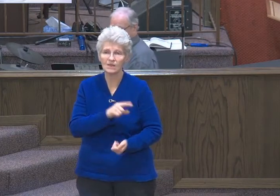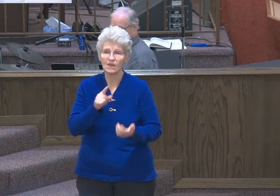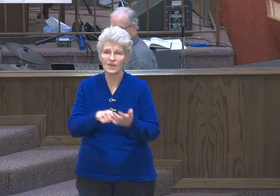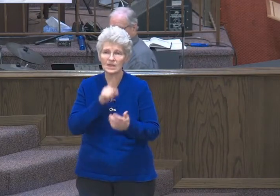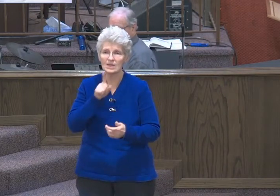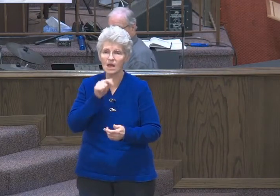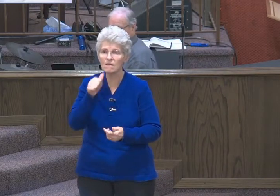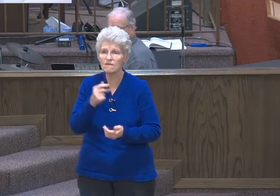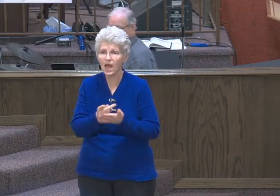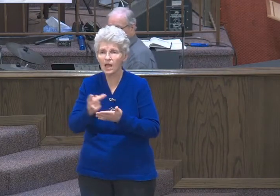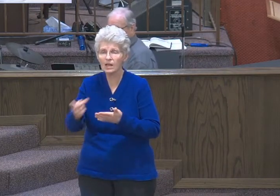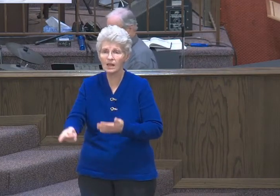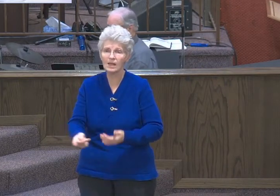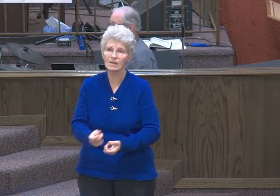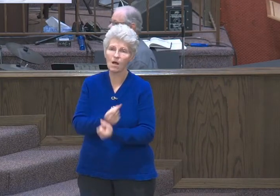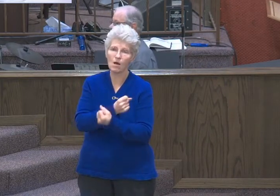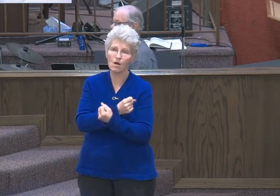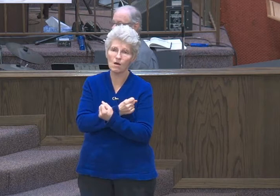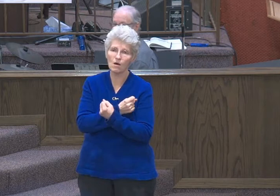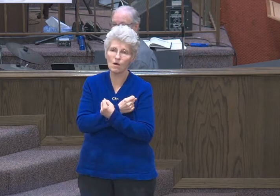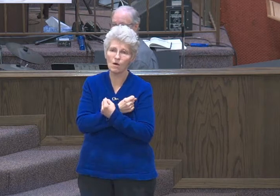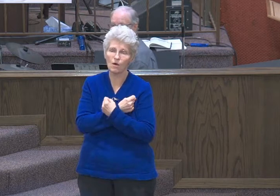grace, this is unfailing